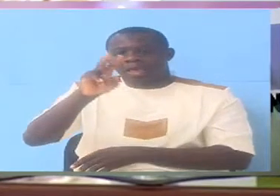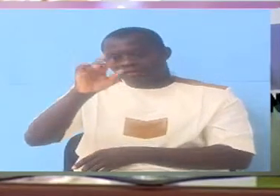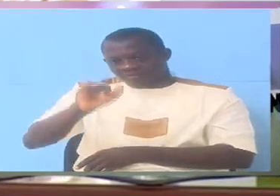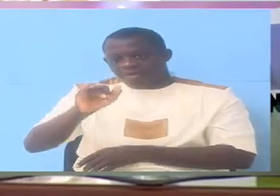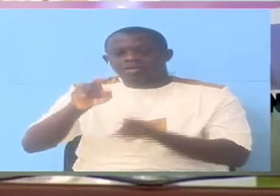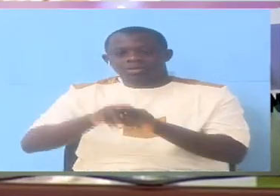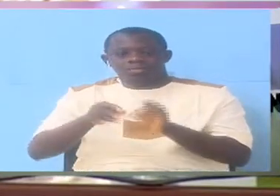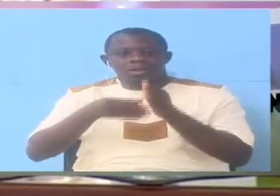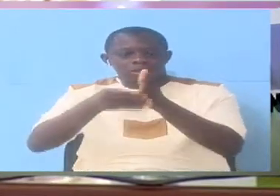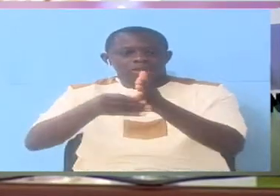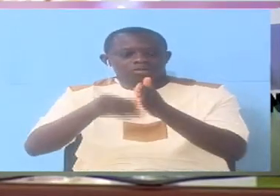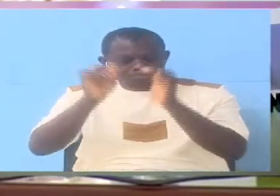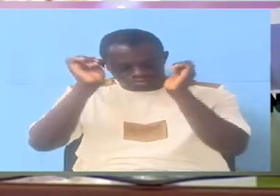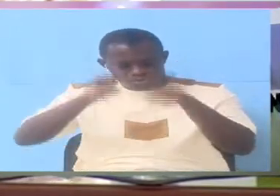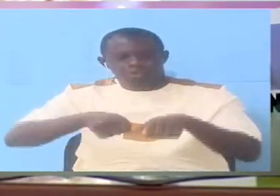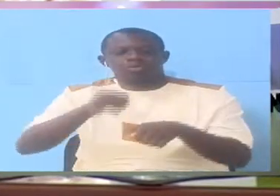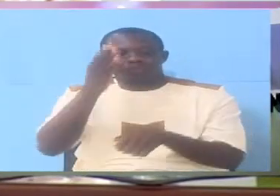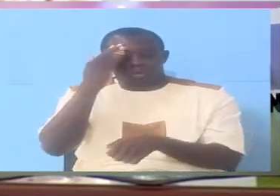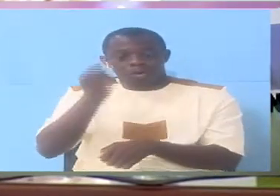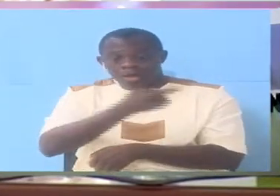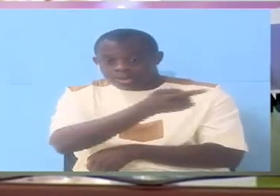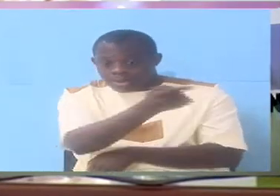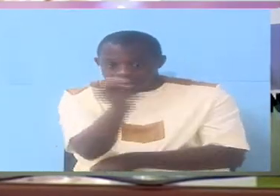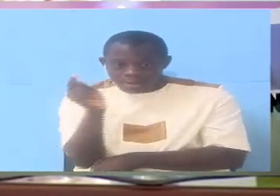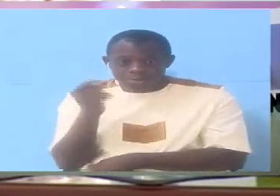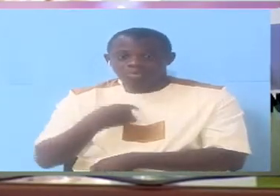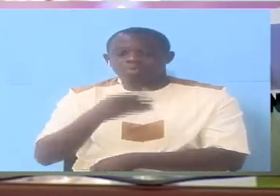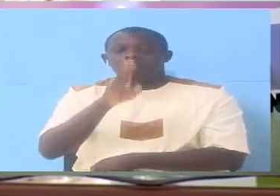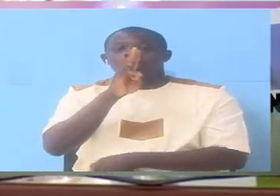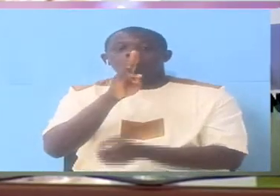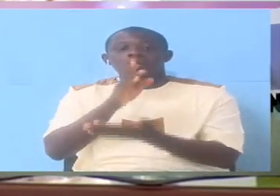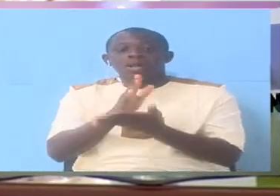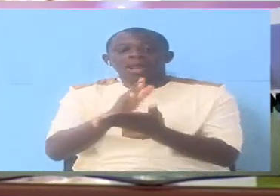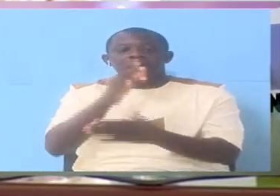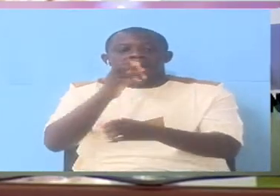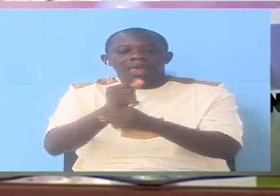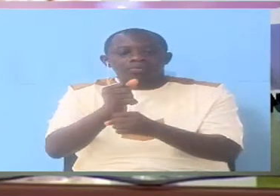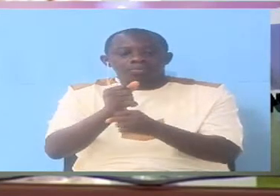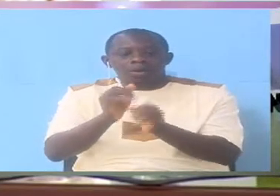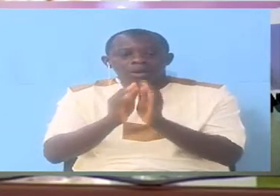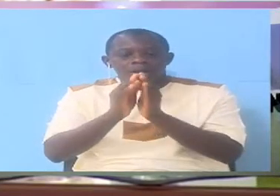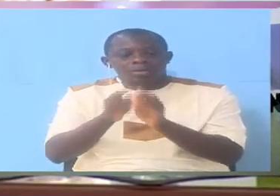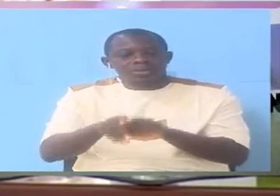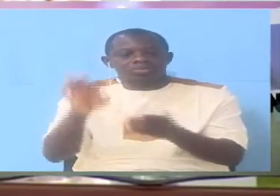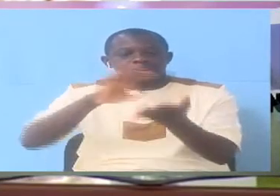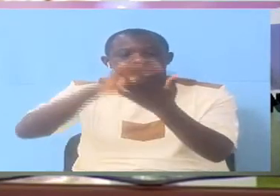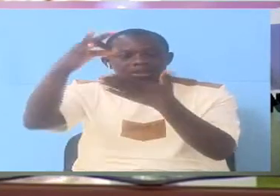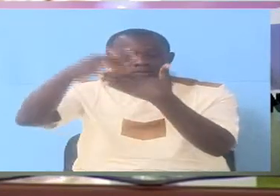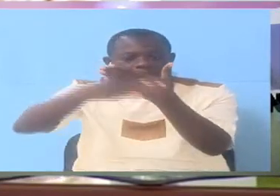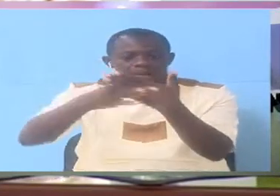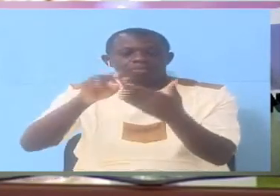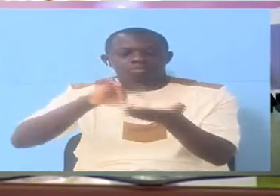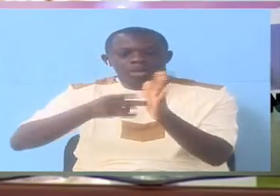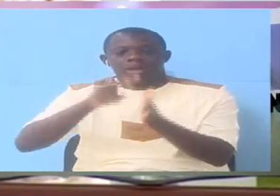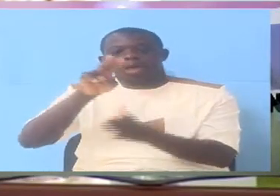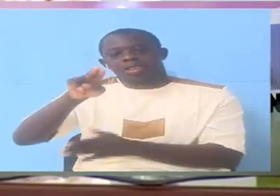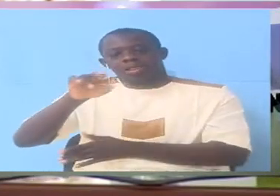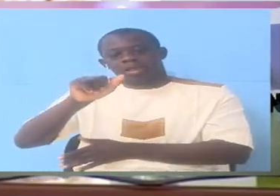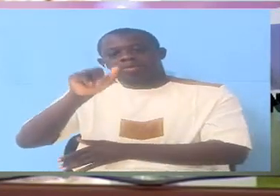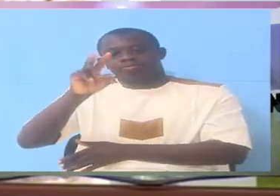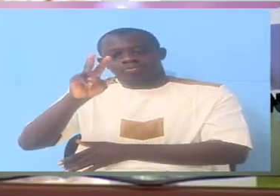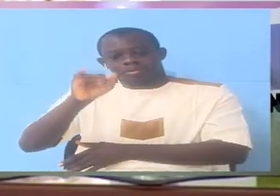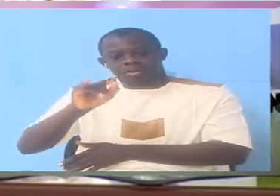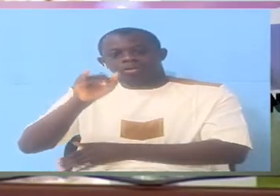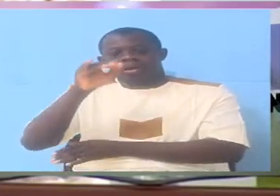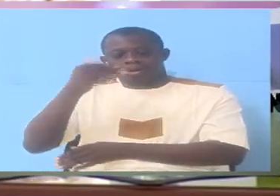over by the Navy. bu fekkee ne nag ñooñu nga xam ne ay ndaw la ñu bàyyee ko ci mbootaay xeet wi xam nañ li ñoo def buñ ñëwee